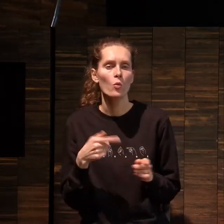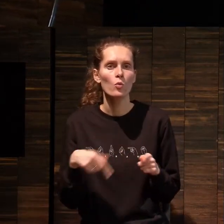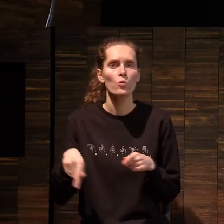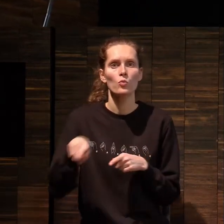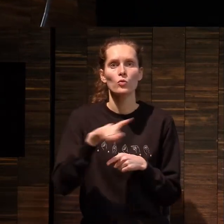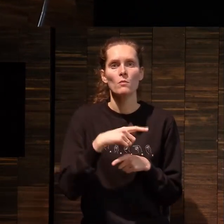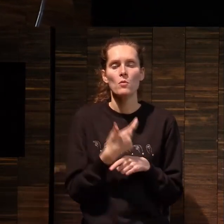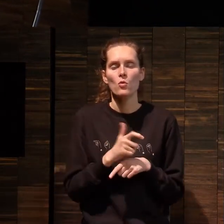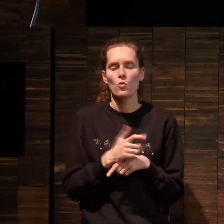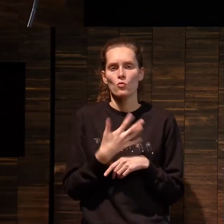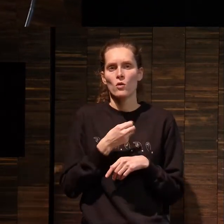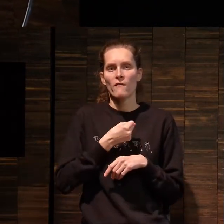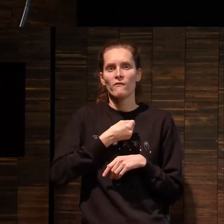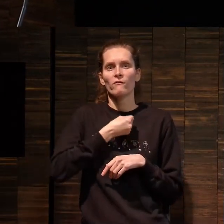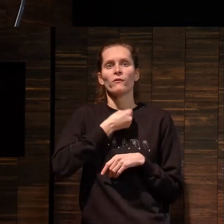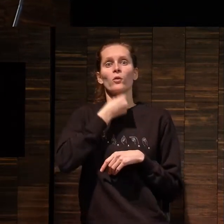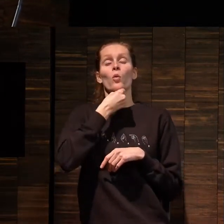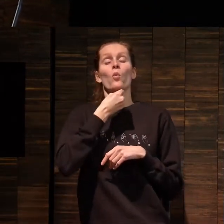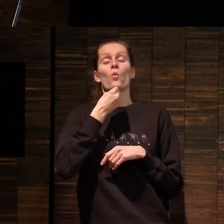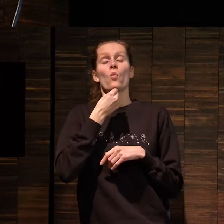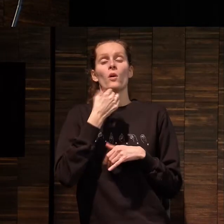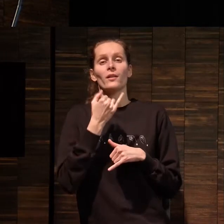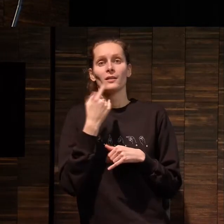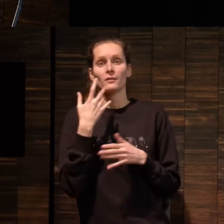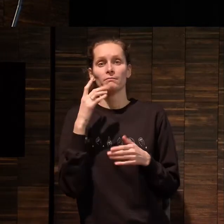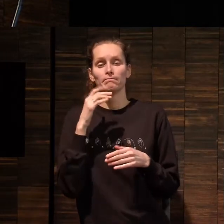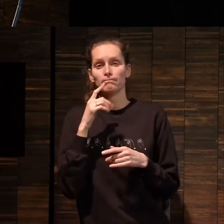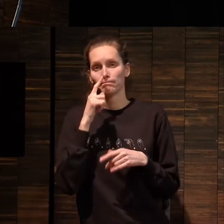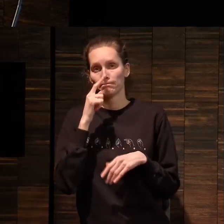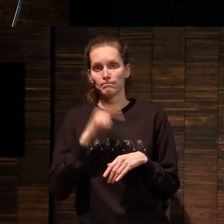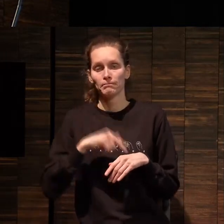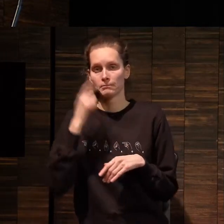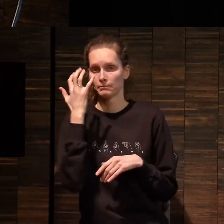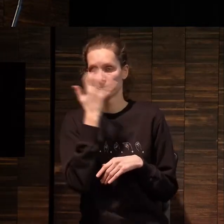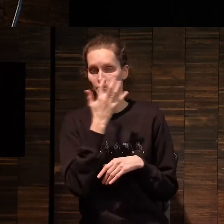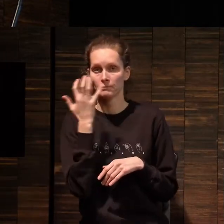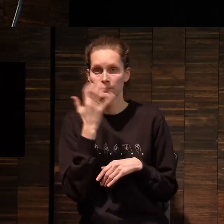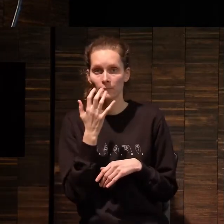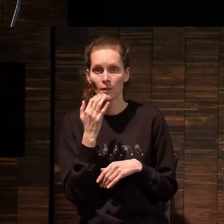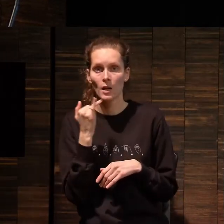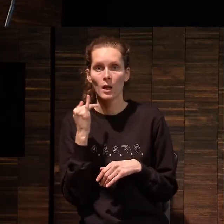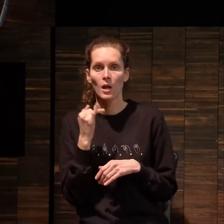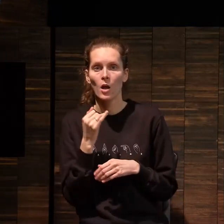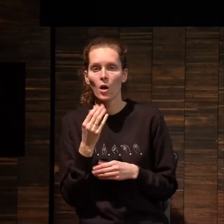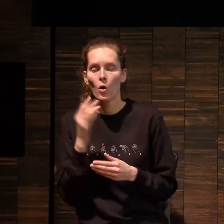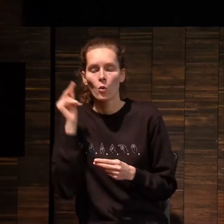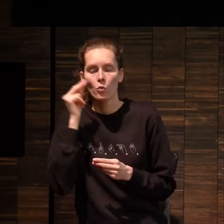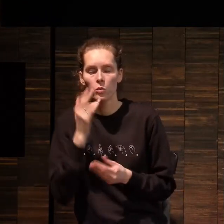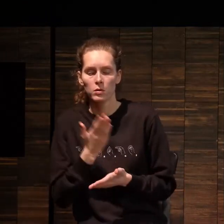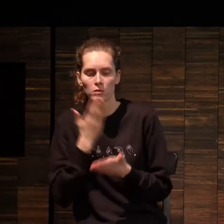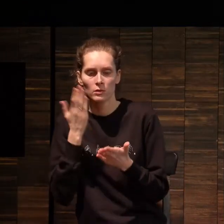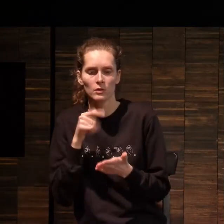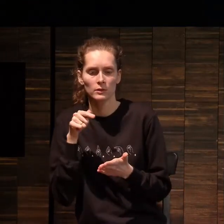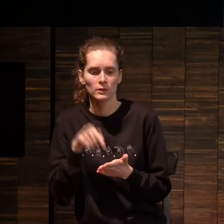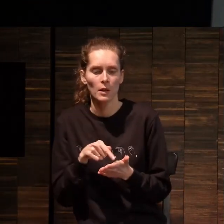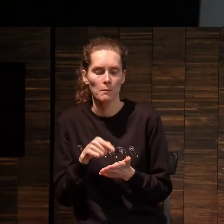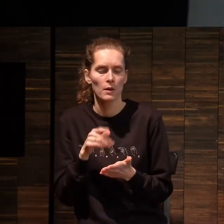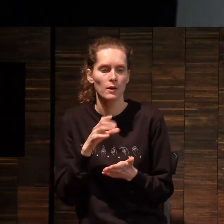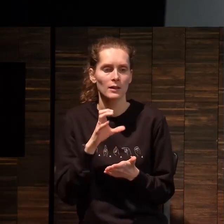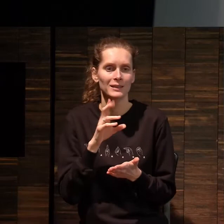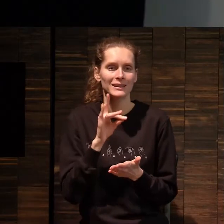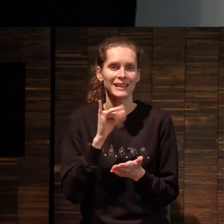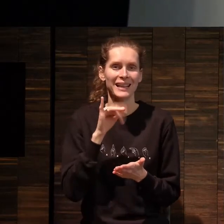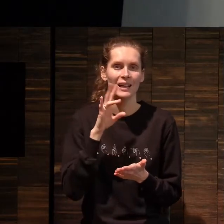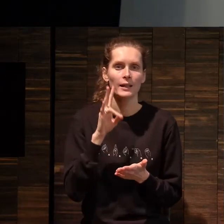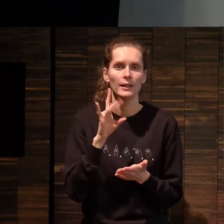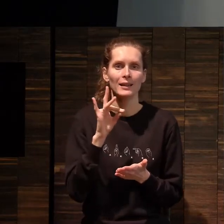And I realized why it is so hard for adults who lose vision, why it is so hard for them to